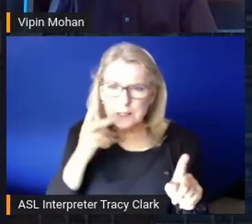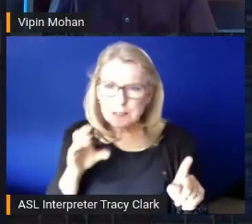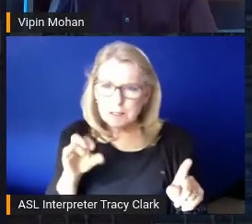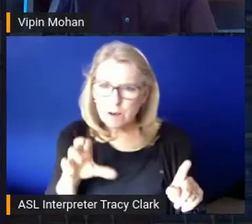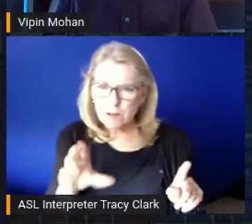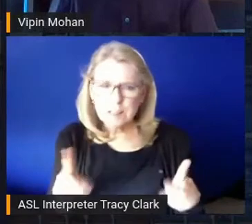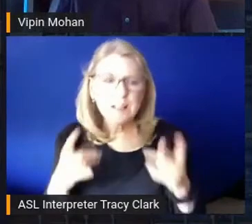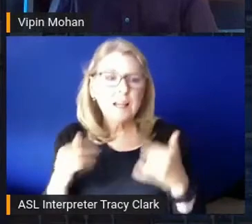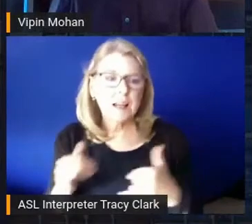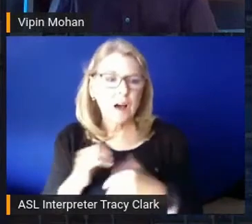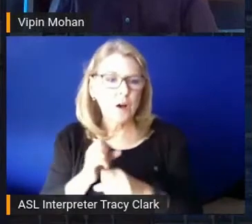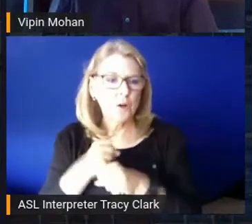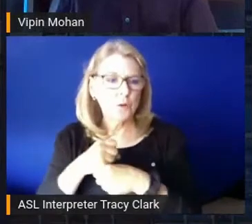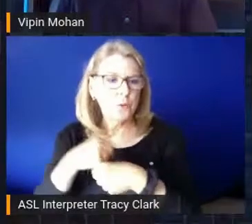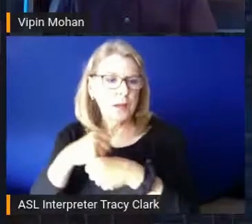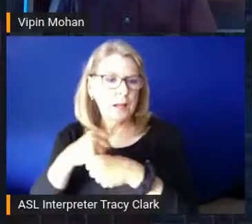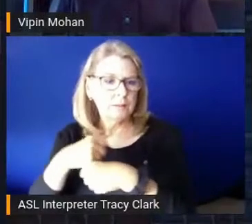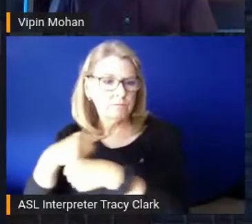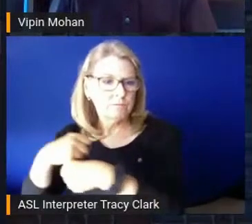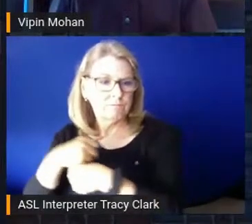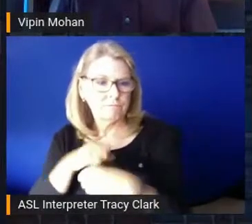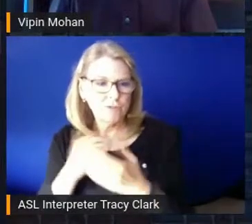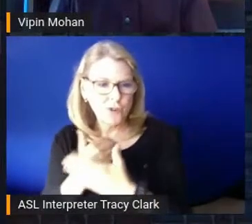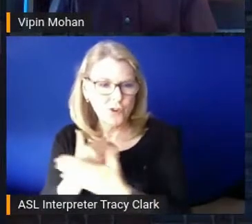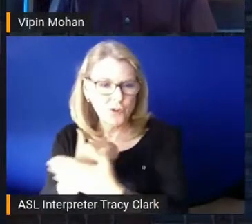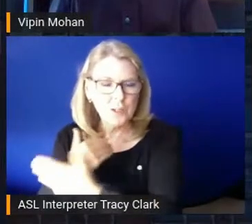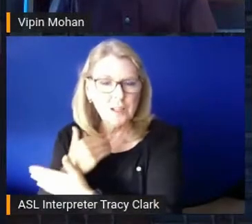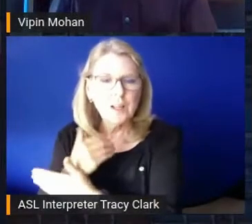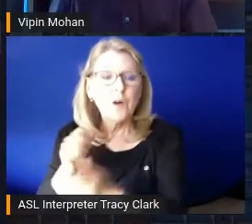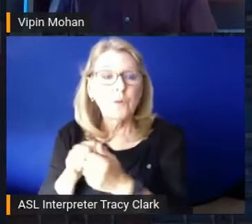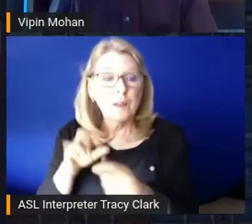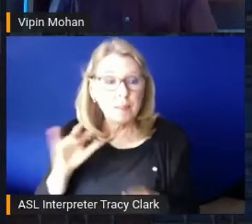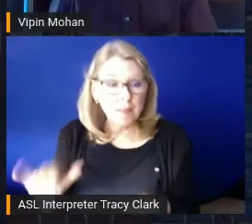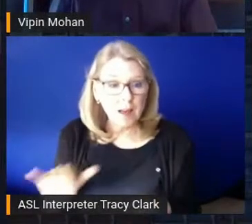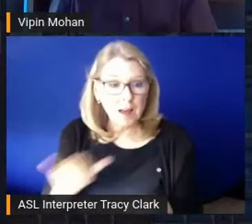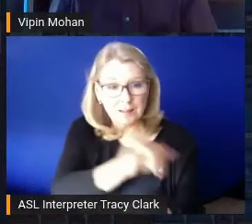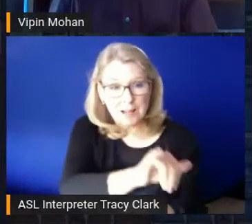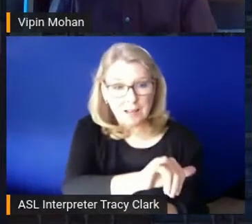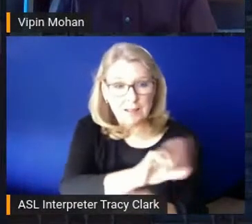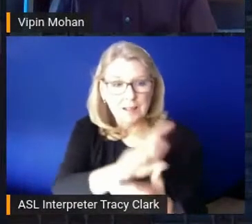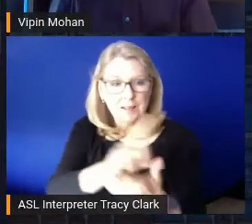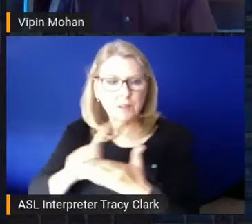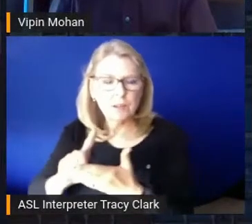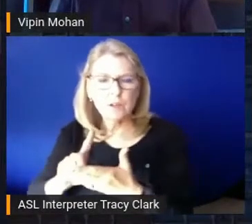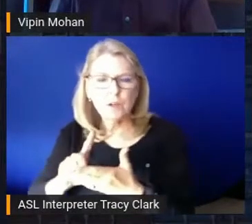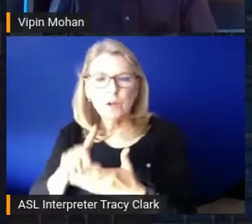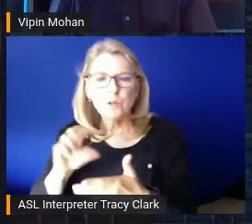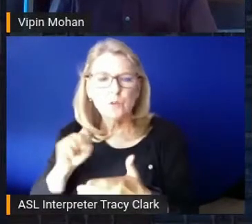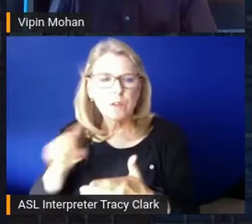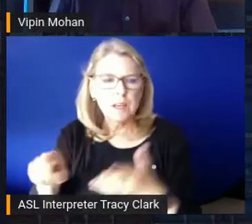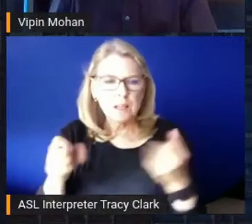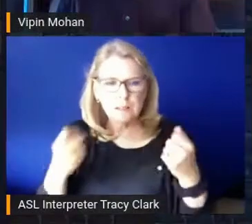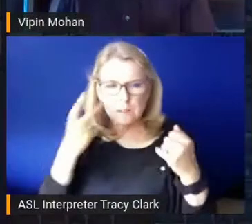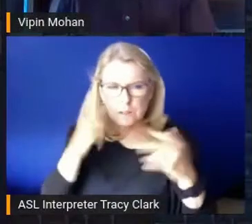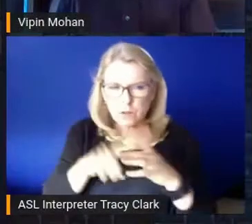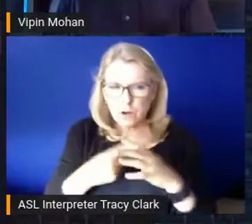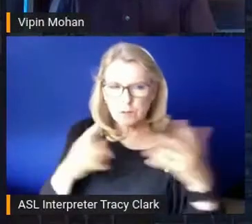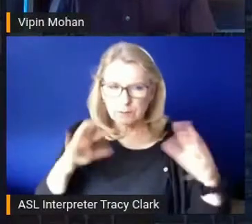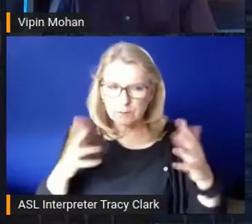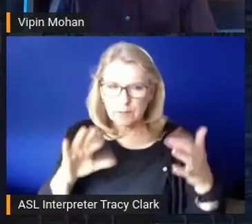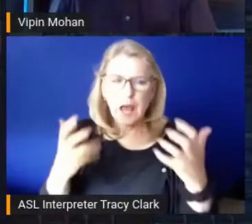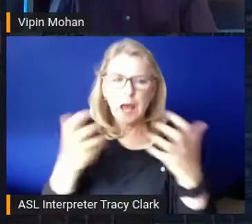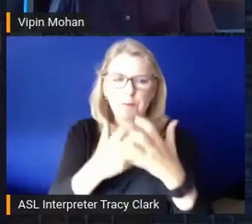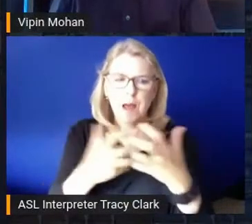updated configuration, so that the controller can start reconciling and match between the expected configuration and the state